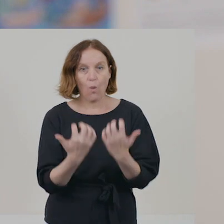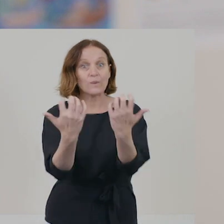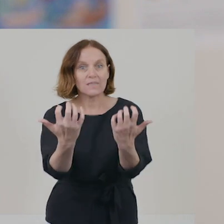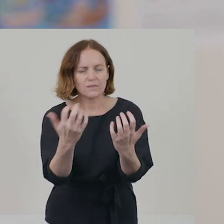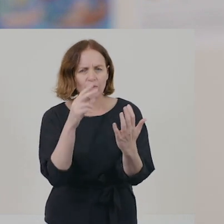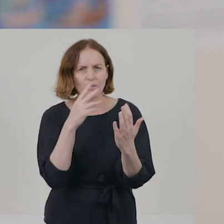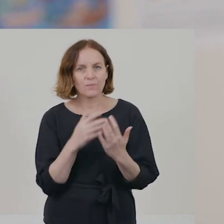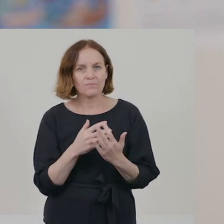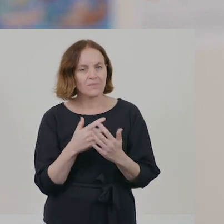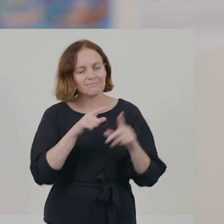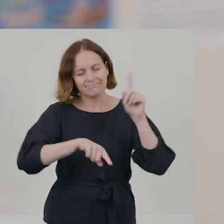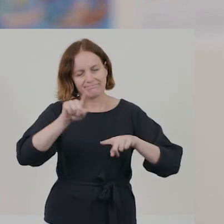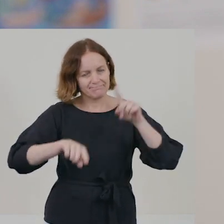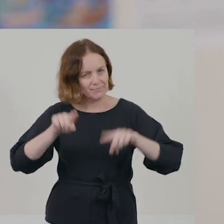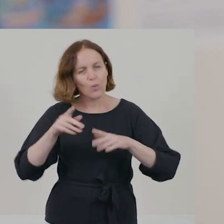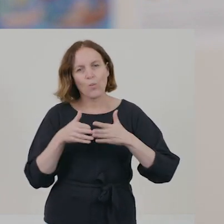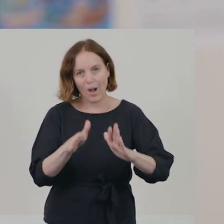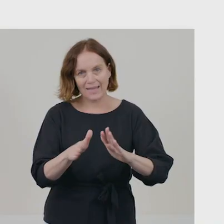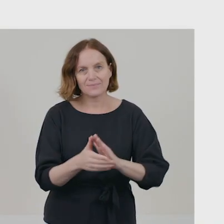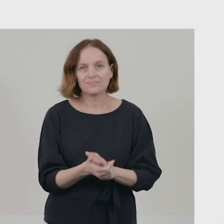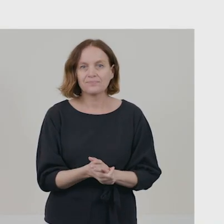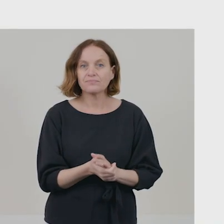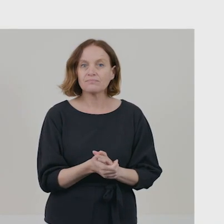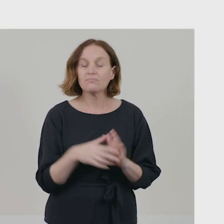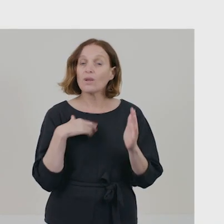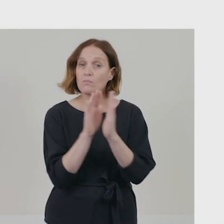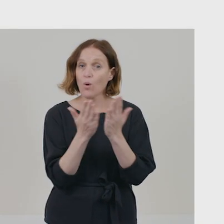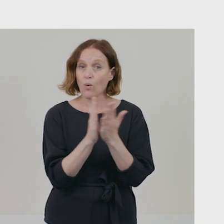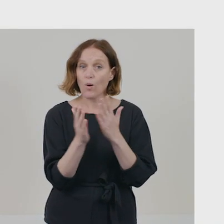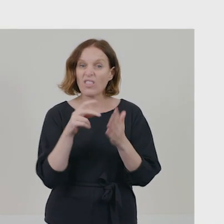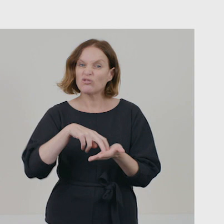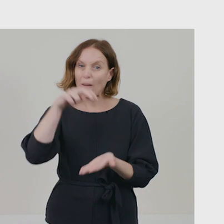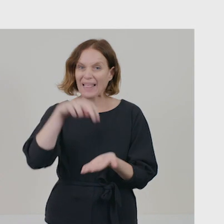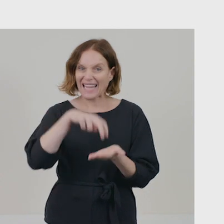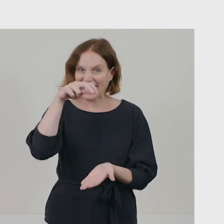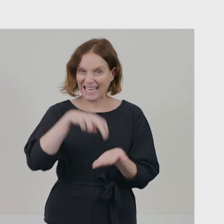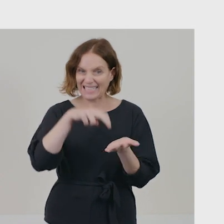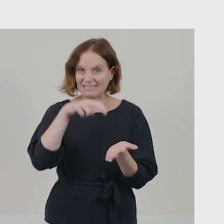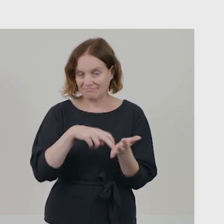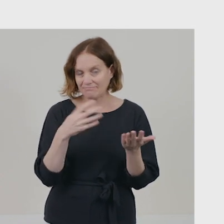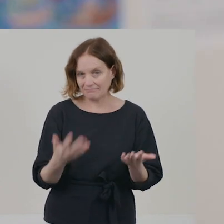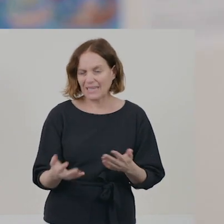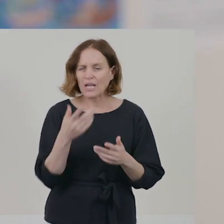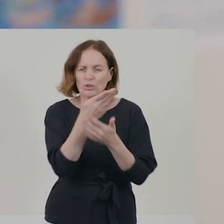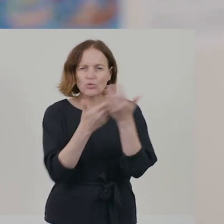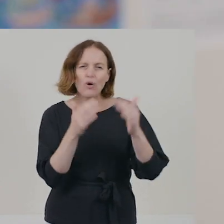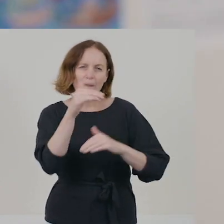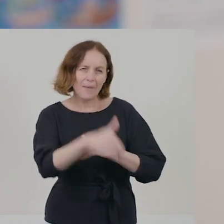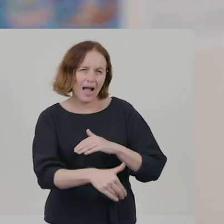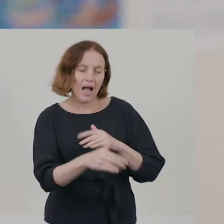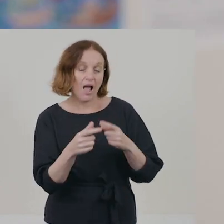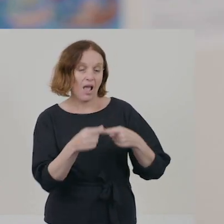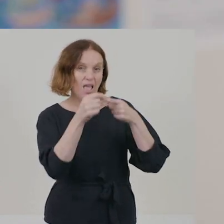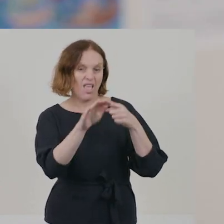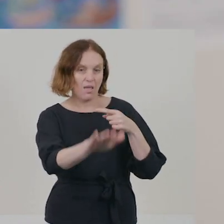range of techniques I use to develop engaging stories. Let's look at my story, The Trampoline, as an example. It's a story about how the